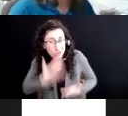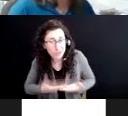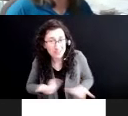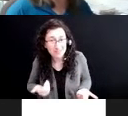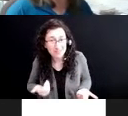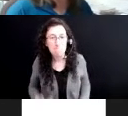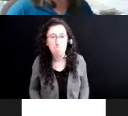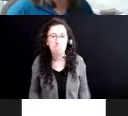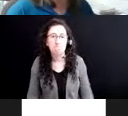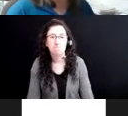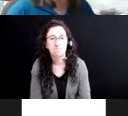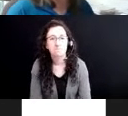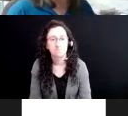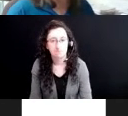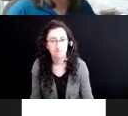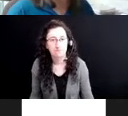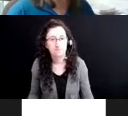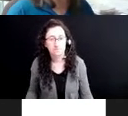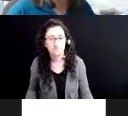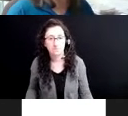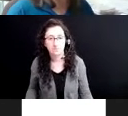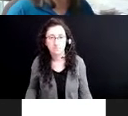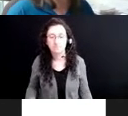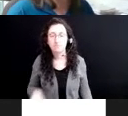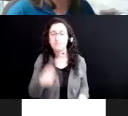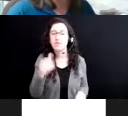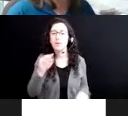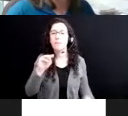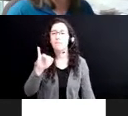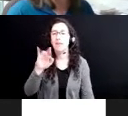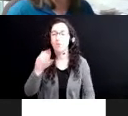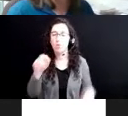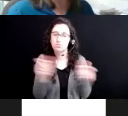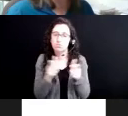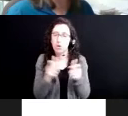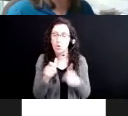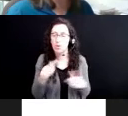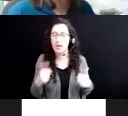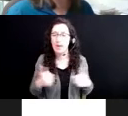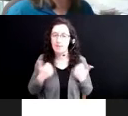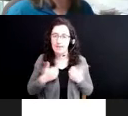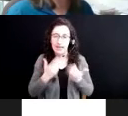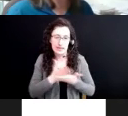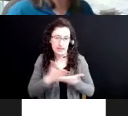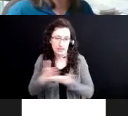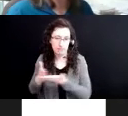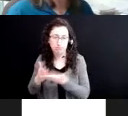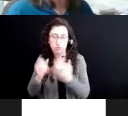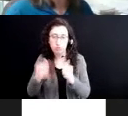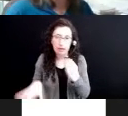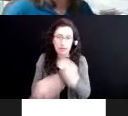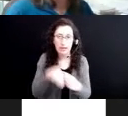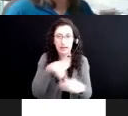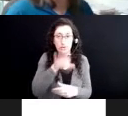Okay, so other microhabitat elements are to think about incorporating into your